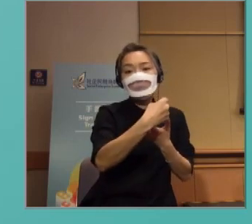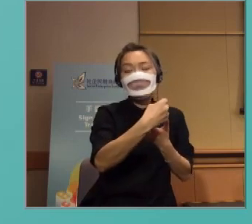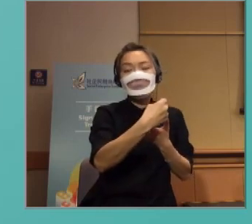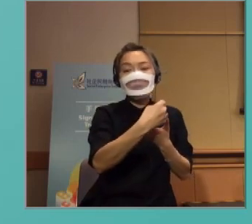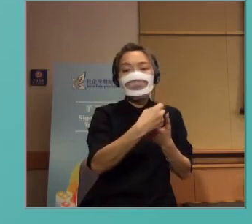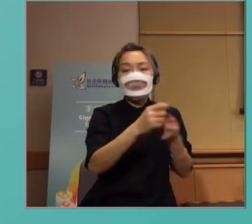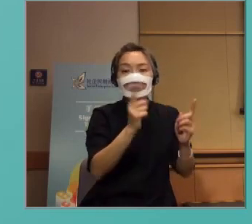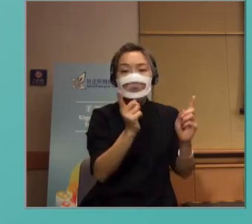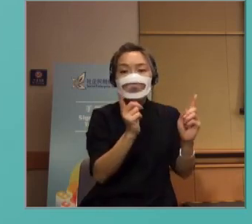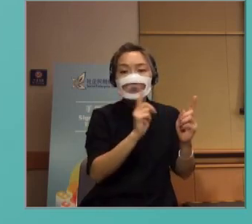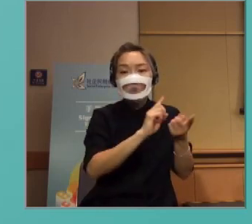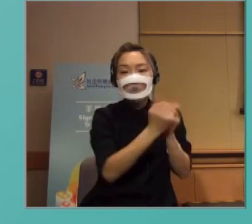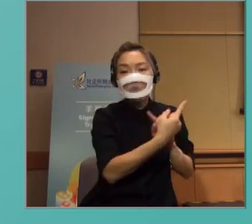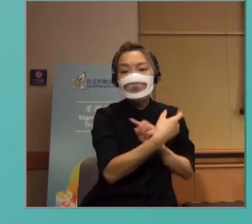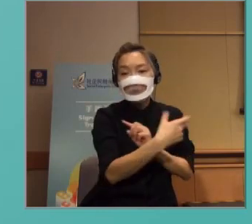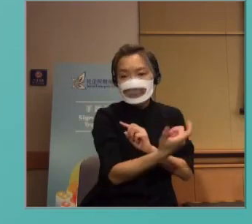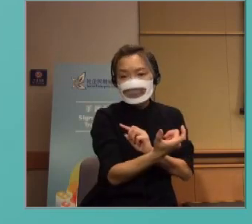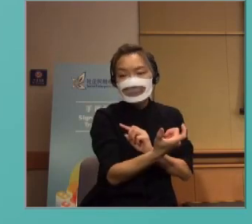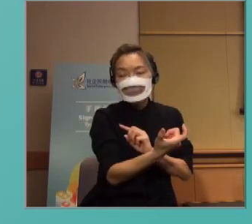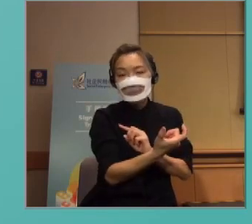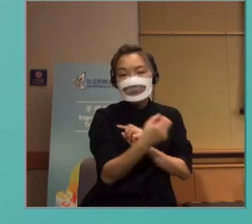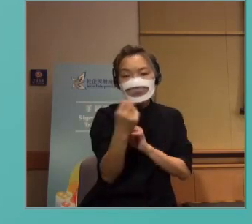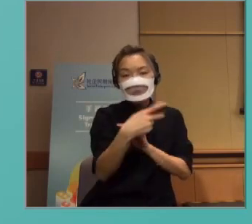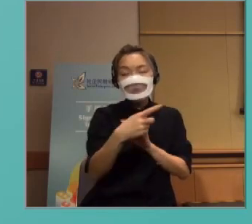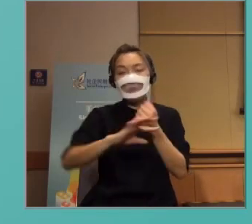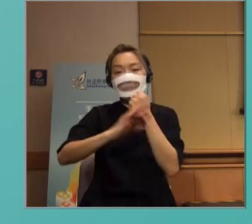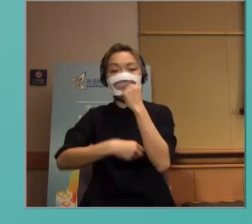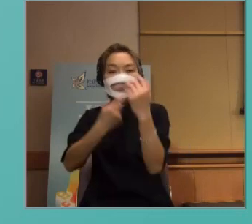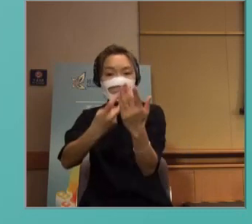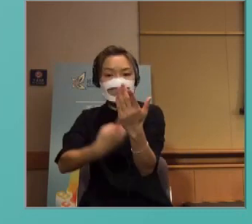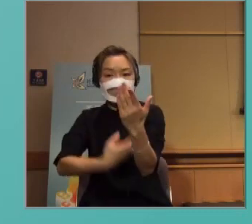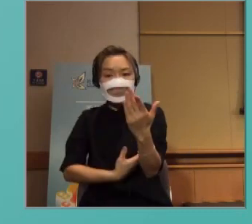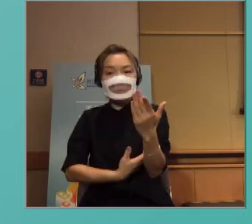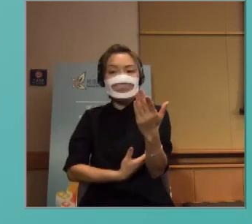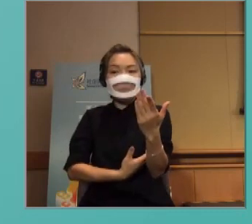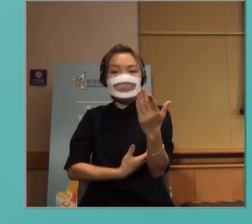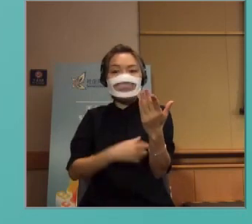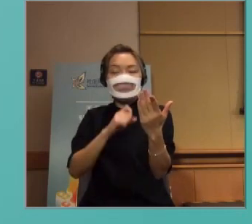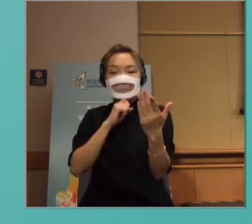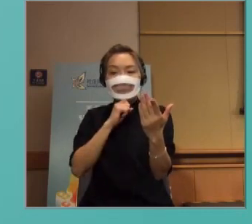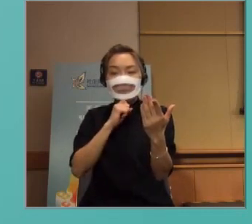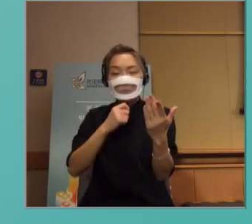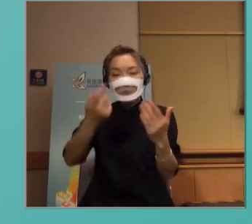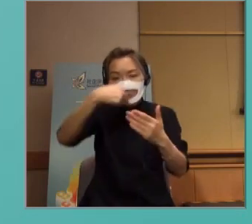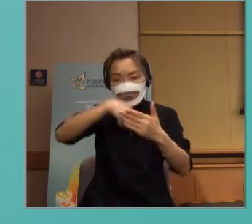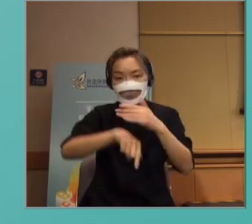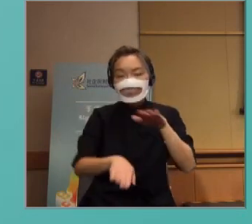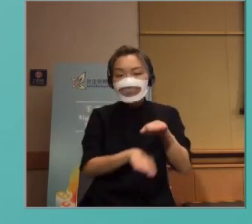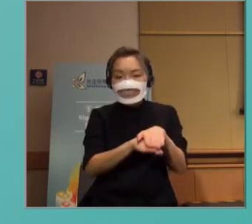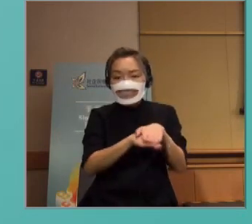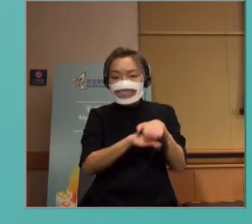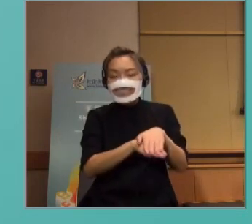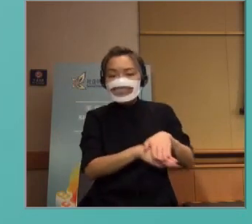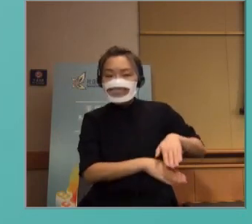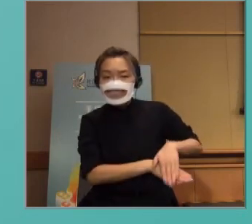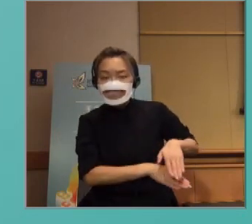have all the legal documentations embedded part and parcel of the tokens. This really so people